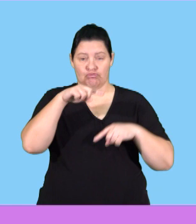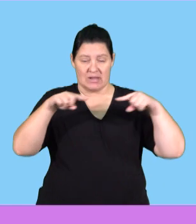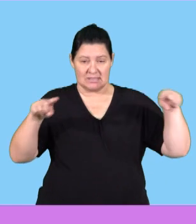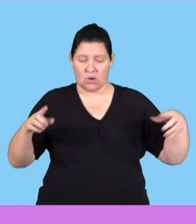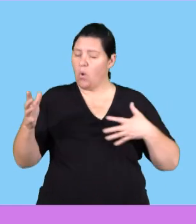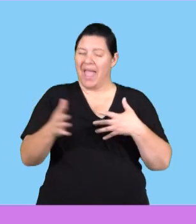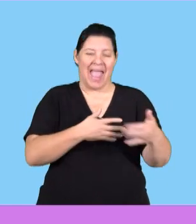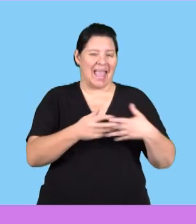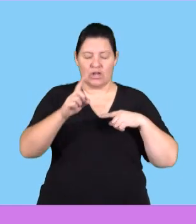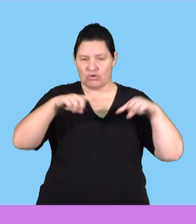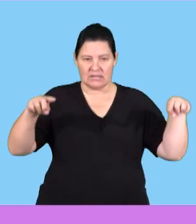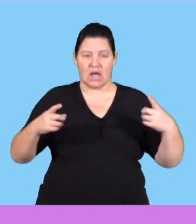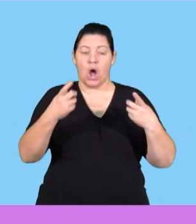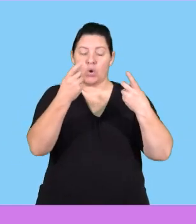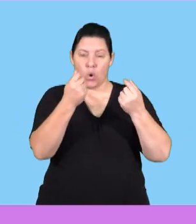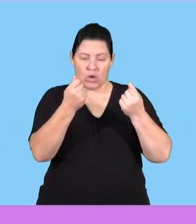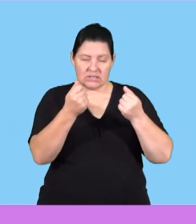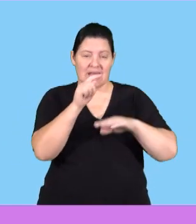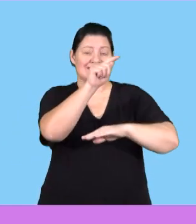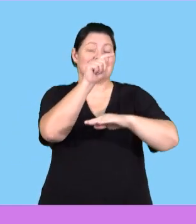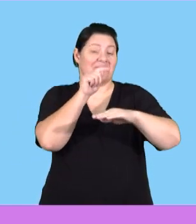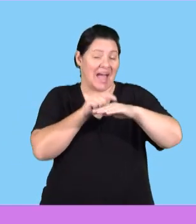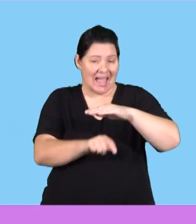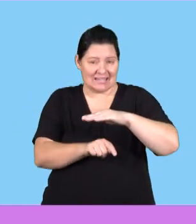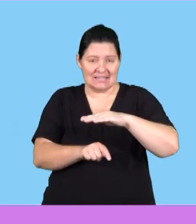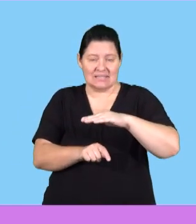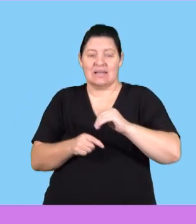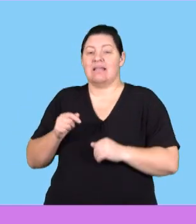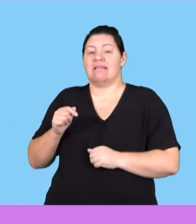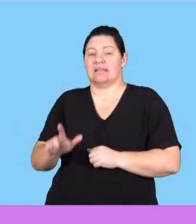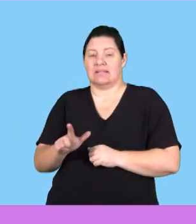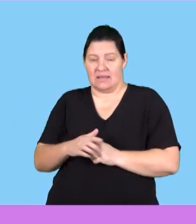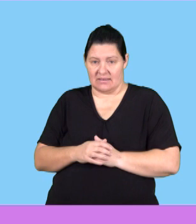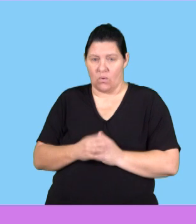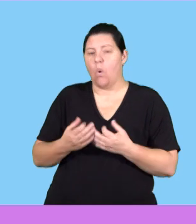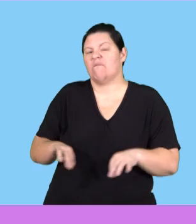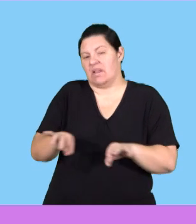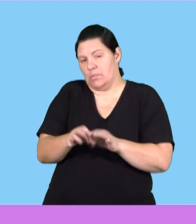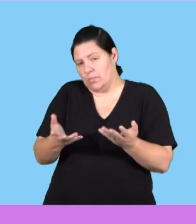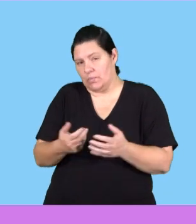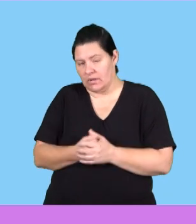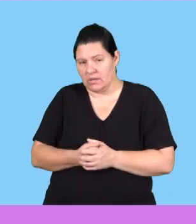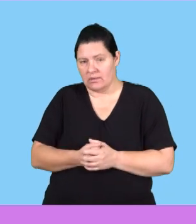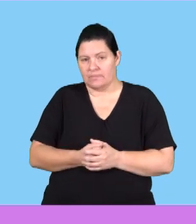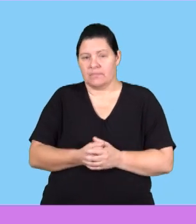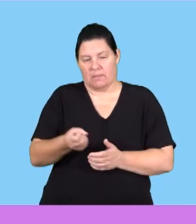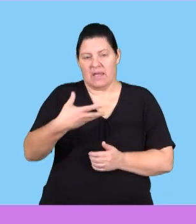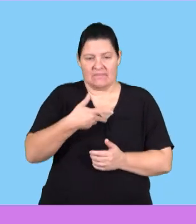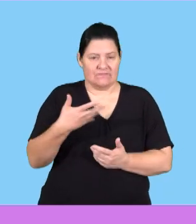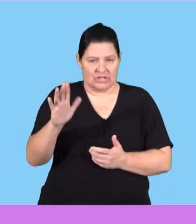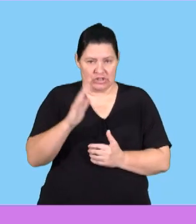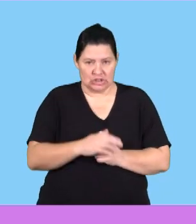rates, or any rate, is the cost divided by the value which is